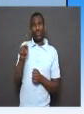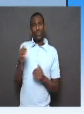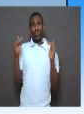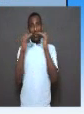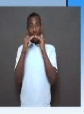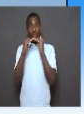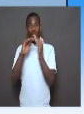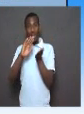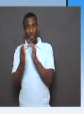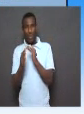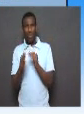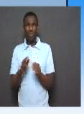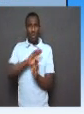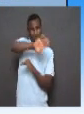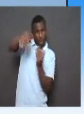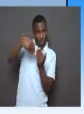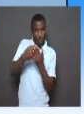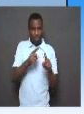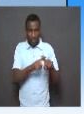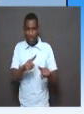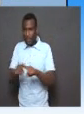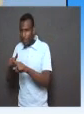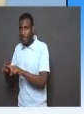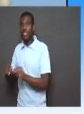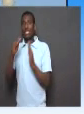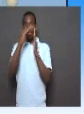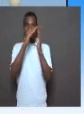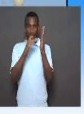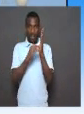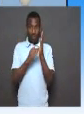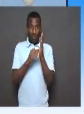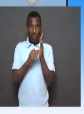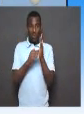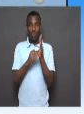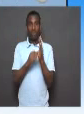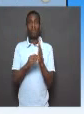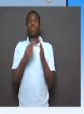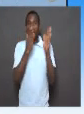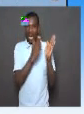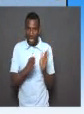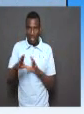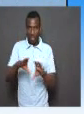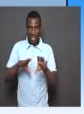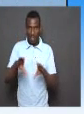the different possible ways the system may be arranged.